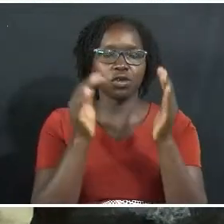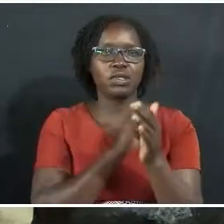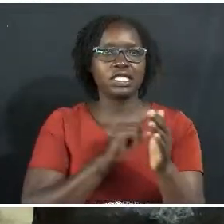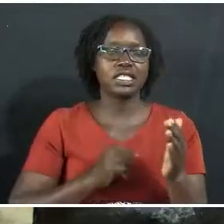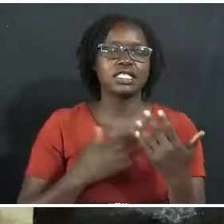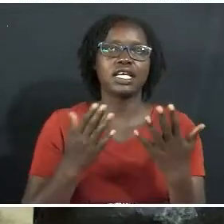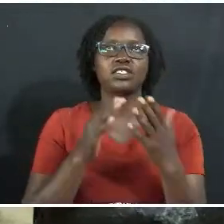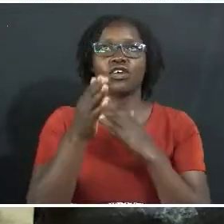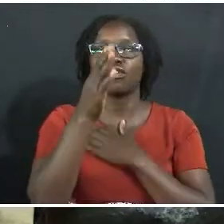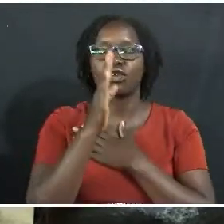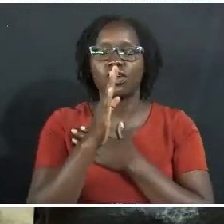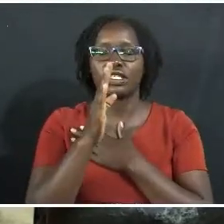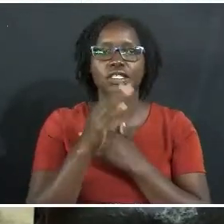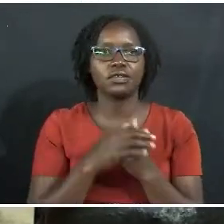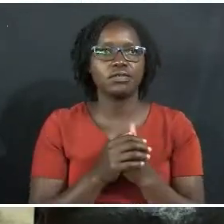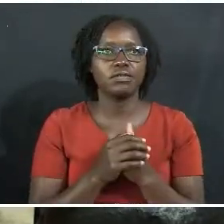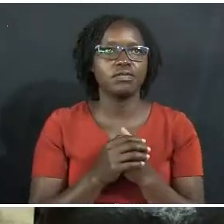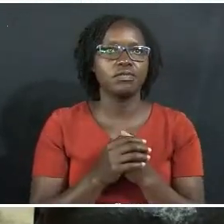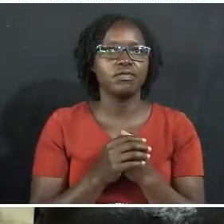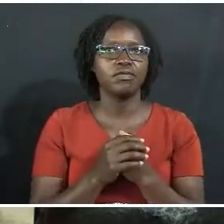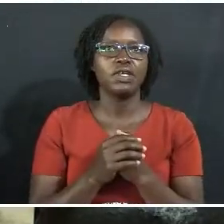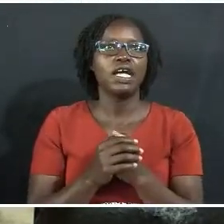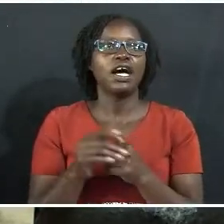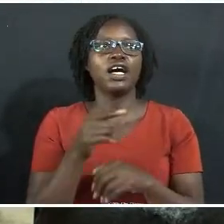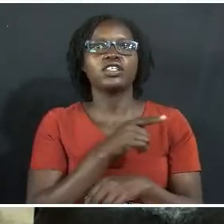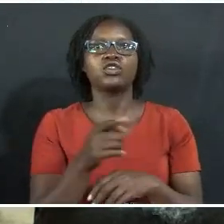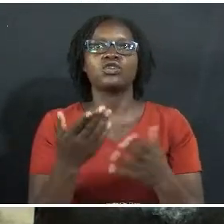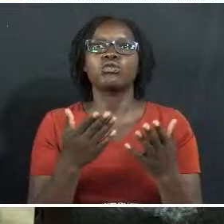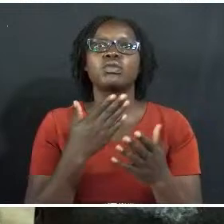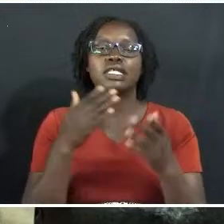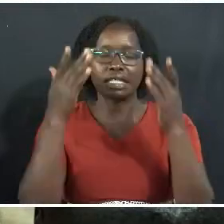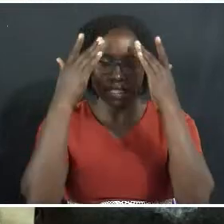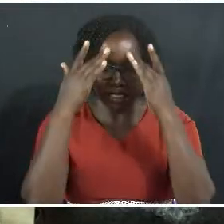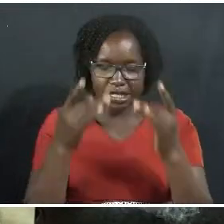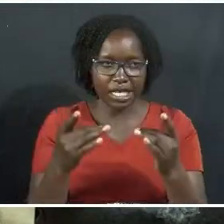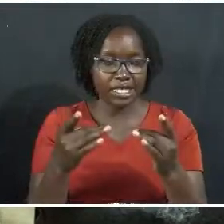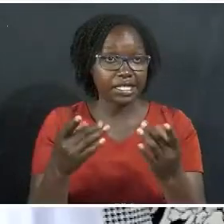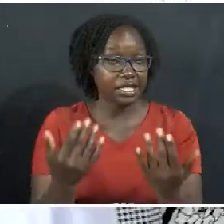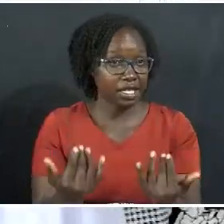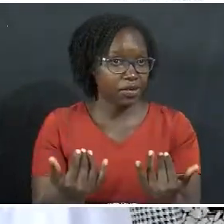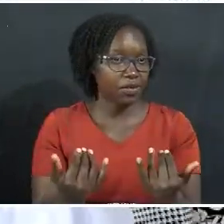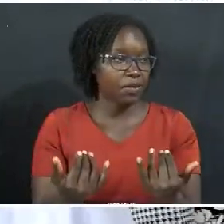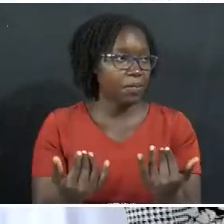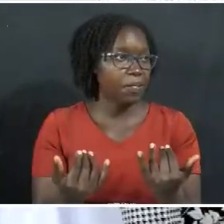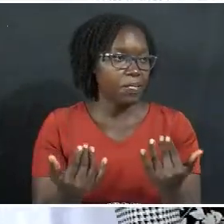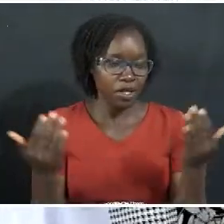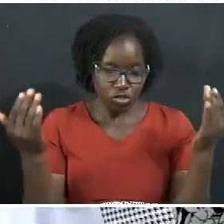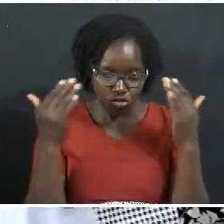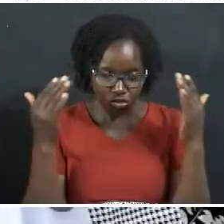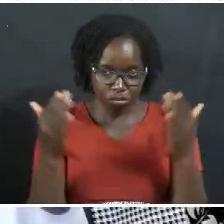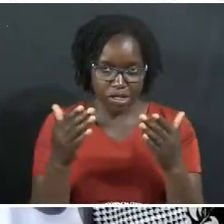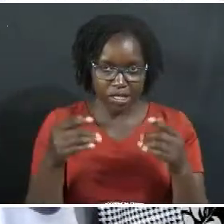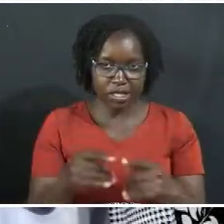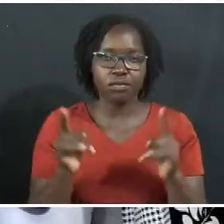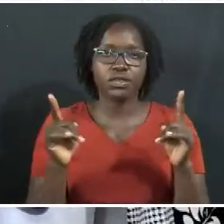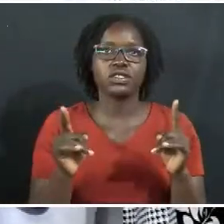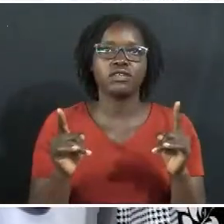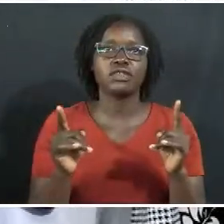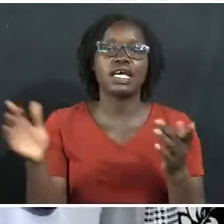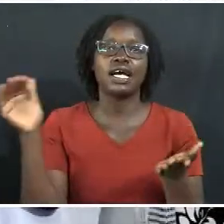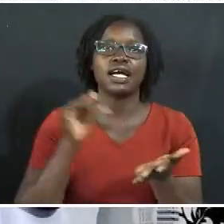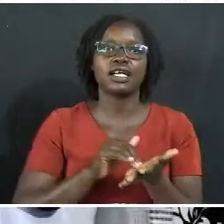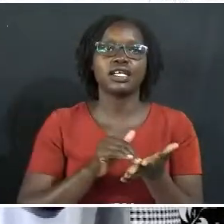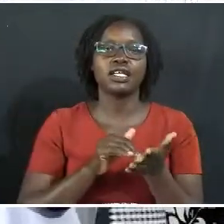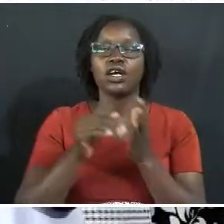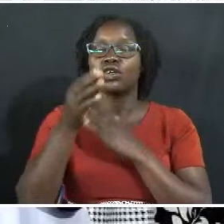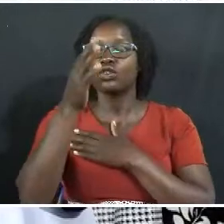the hands of God. And even those who may decide right now to commit themselves, recommit themselves to